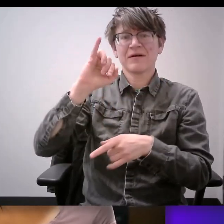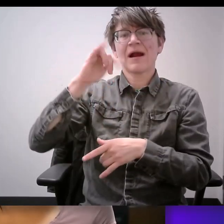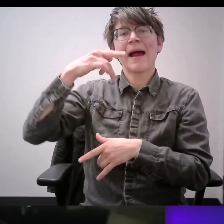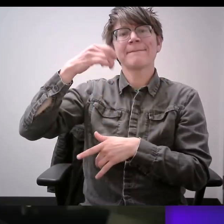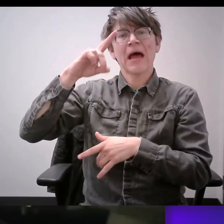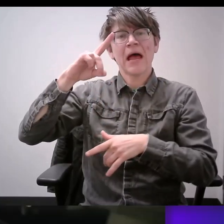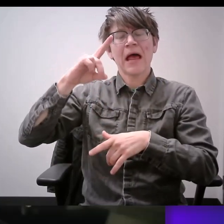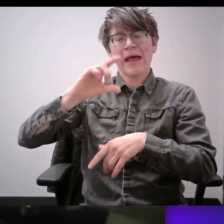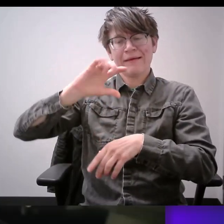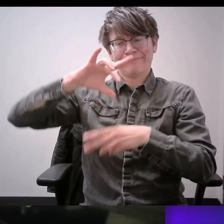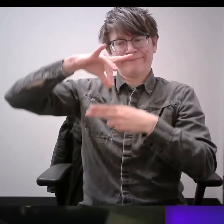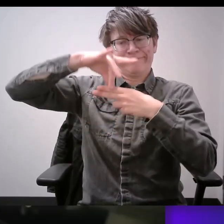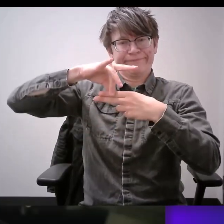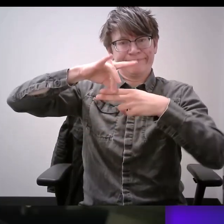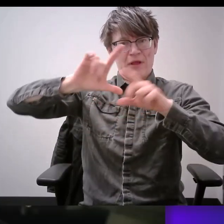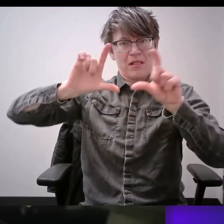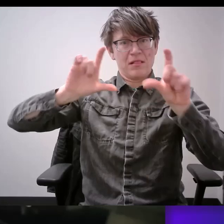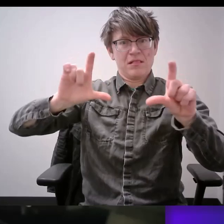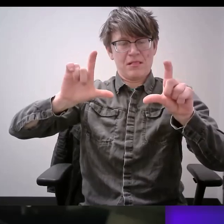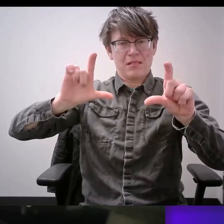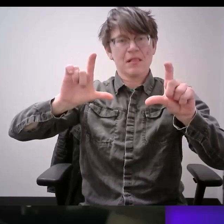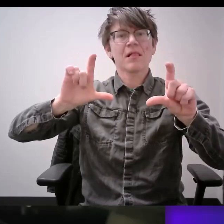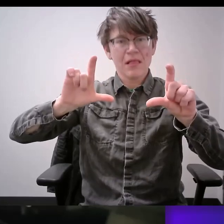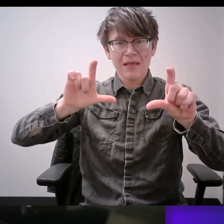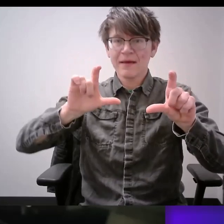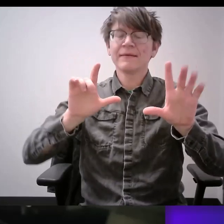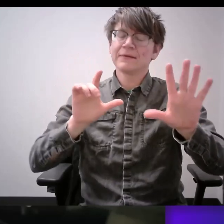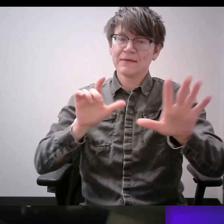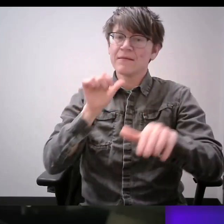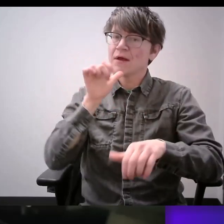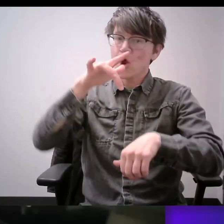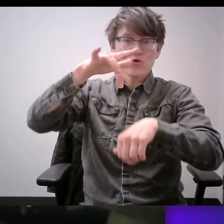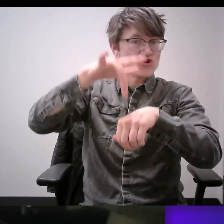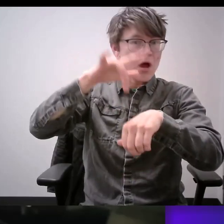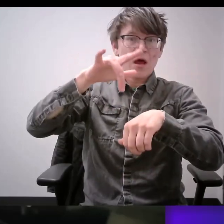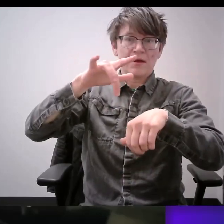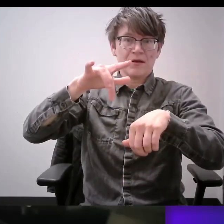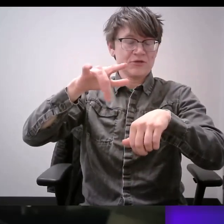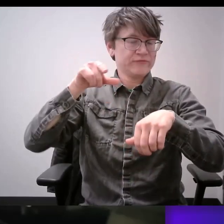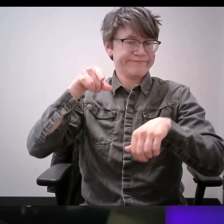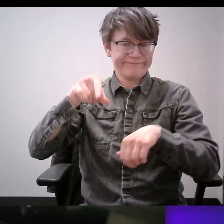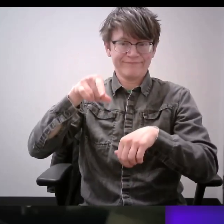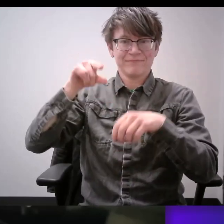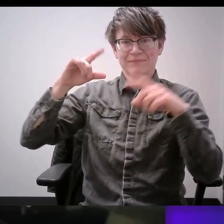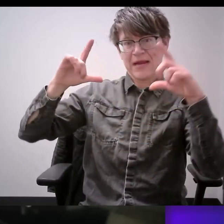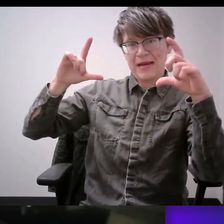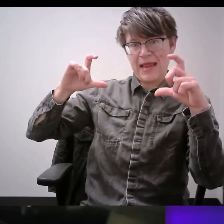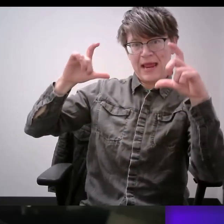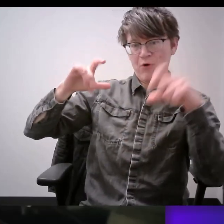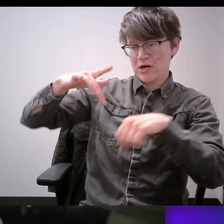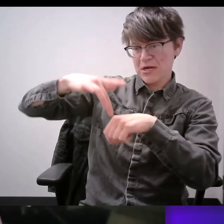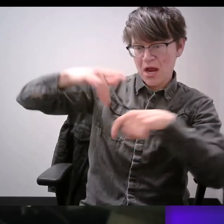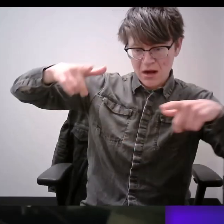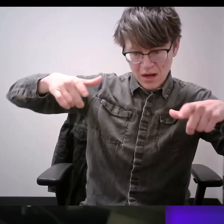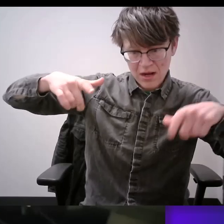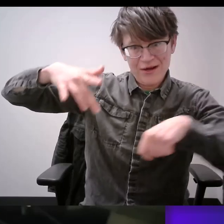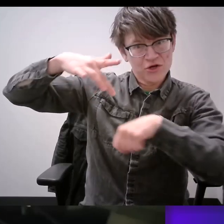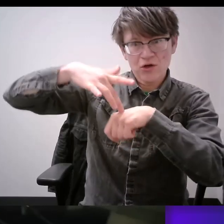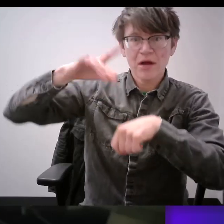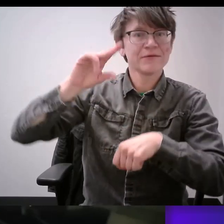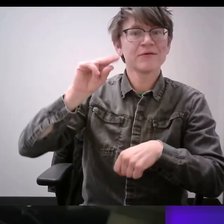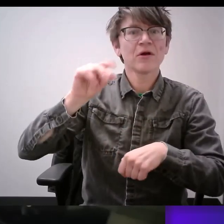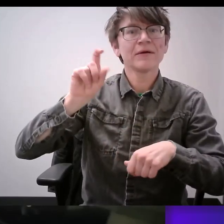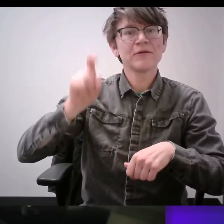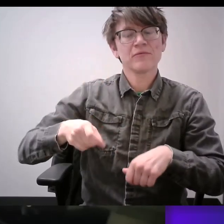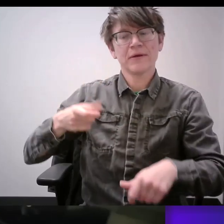great. 2, don't touch your camera. It looks terrible when you touch your camera. You need to have a remote trigger, something